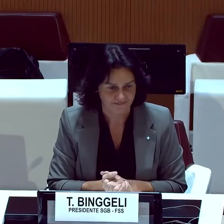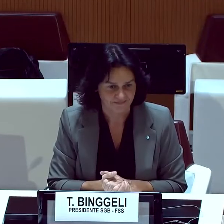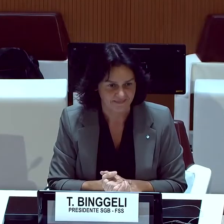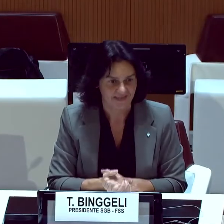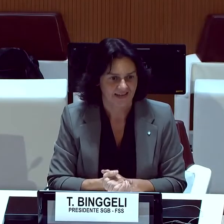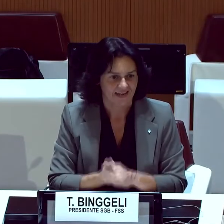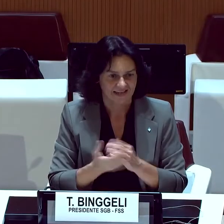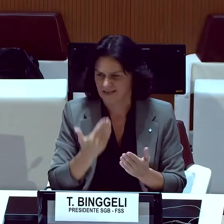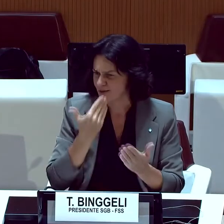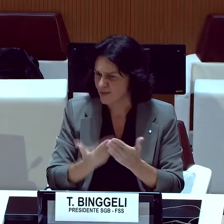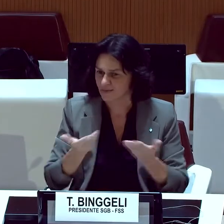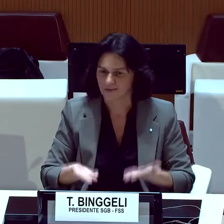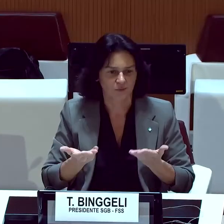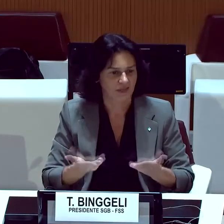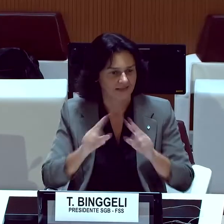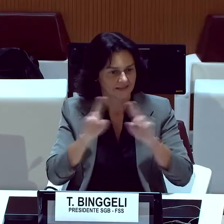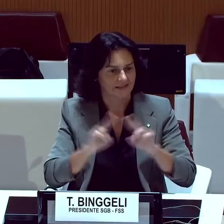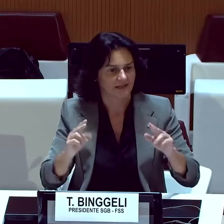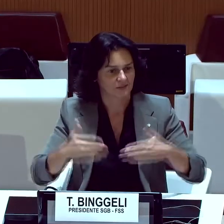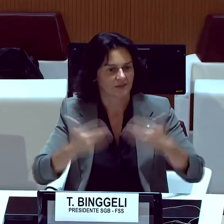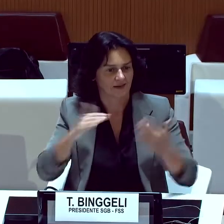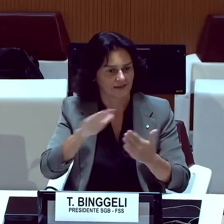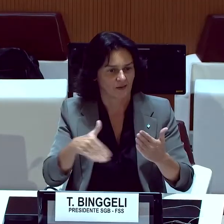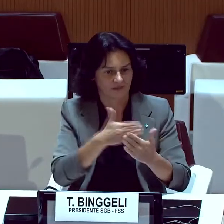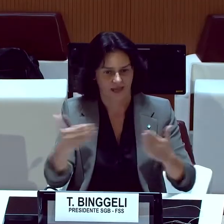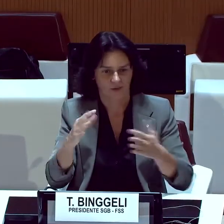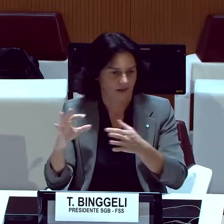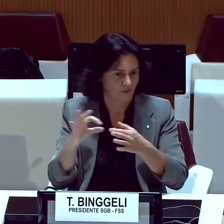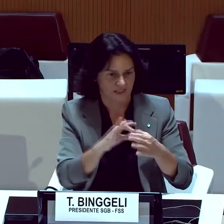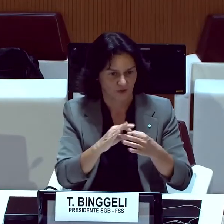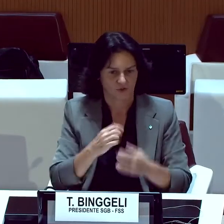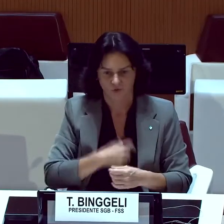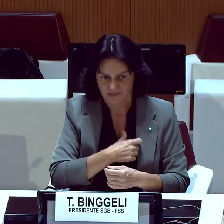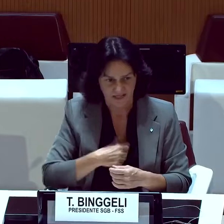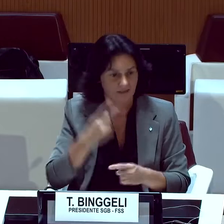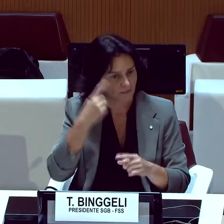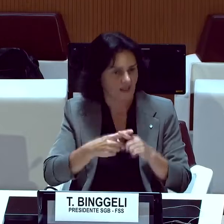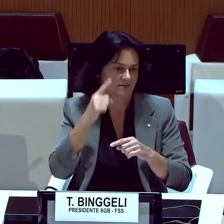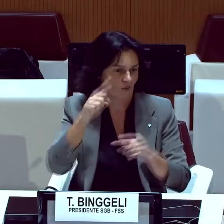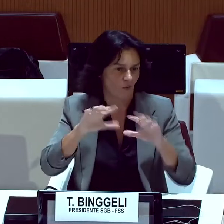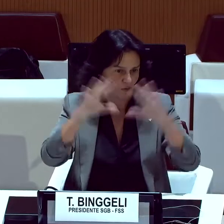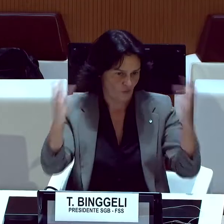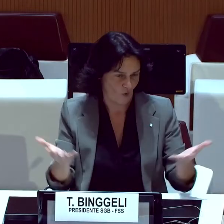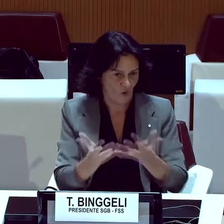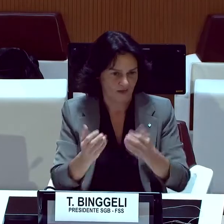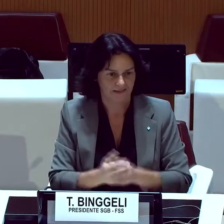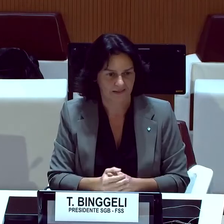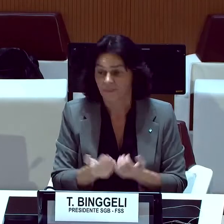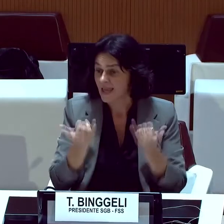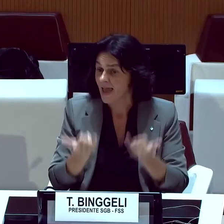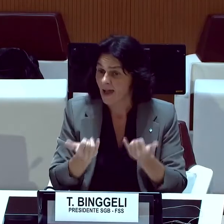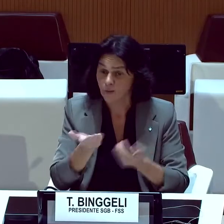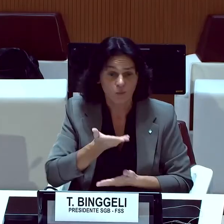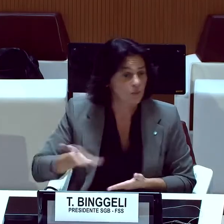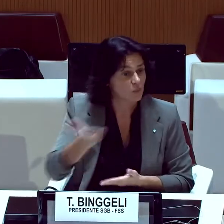will be recognized here. I think today is an apt opportunity to discuss how sign languages unite